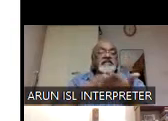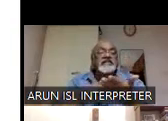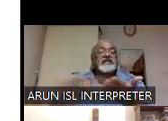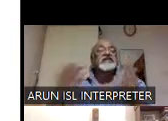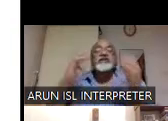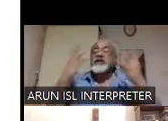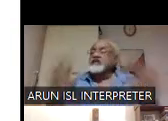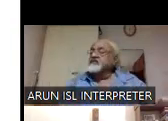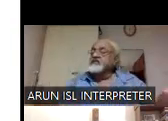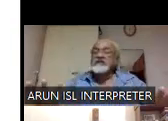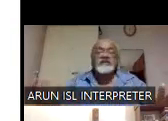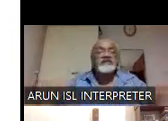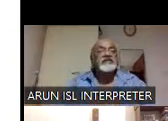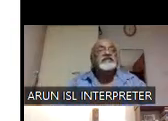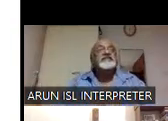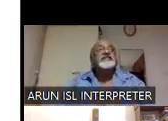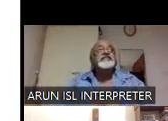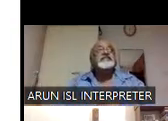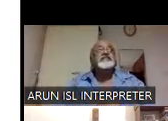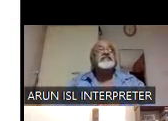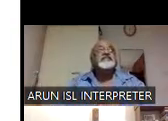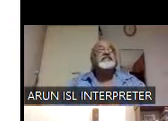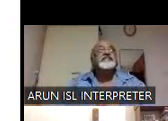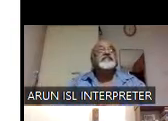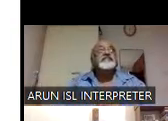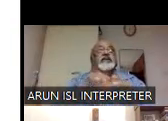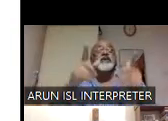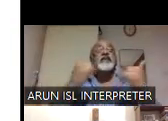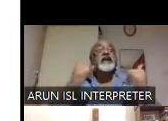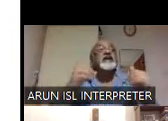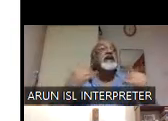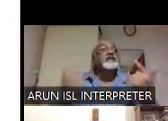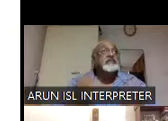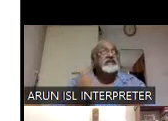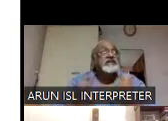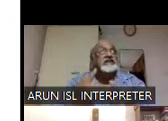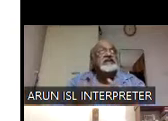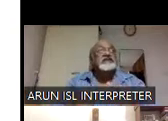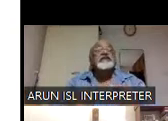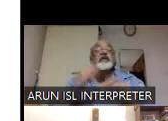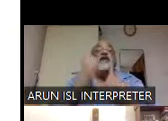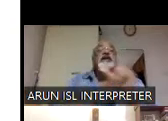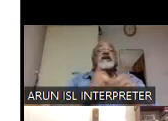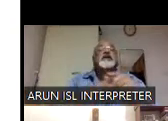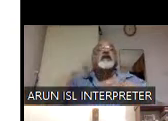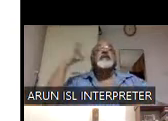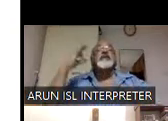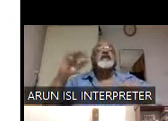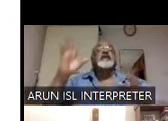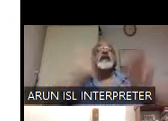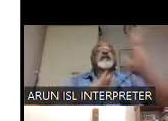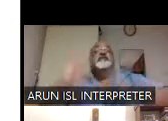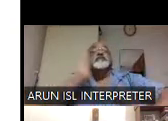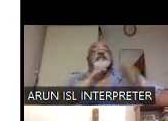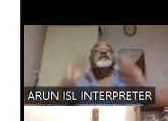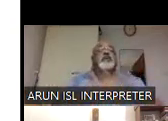libraries of your colleges, your playgrounds, your annual functions, your dramatic club, your music